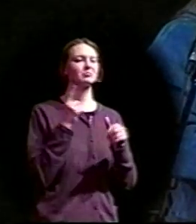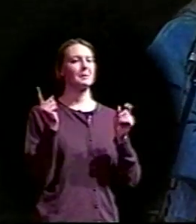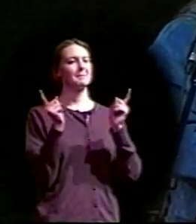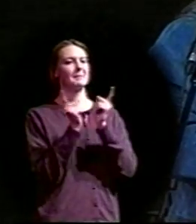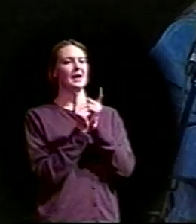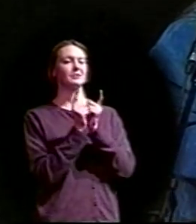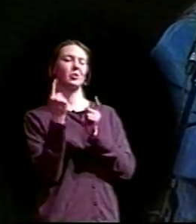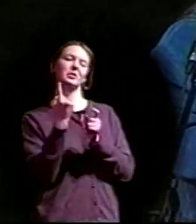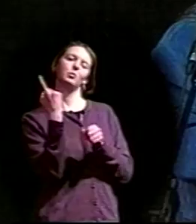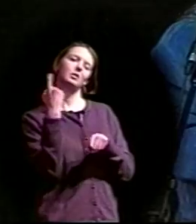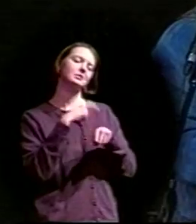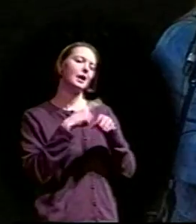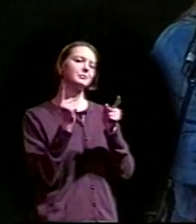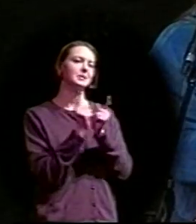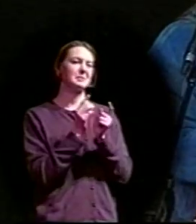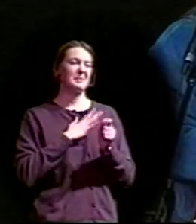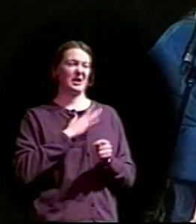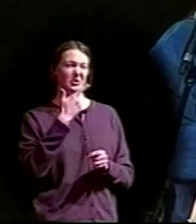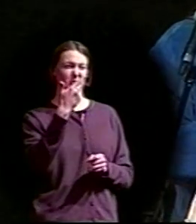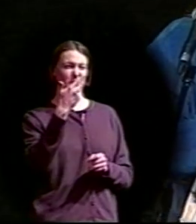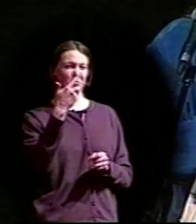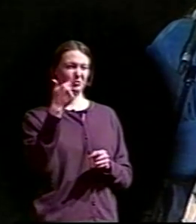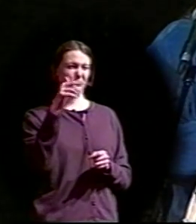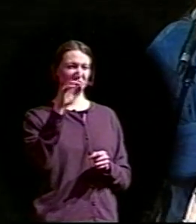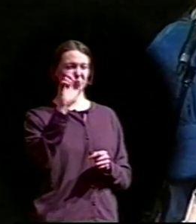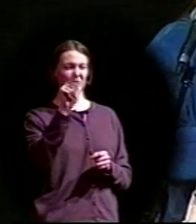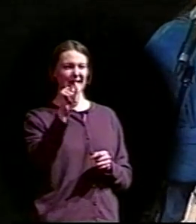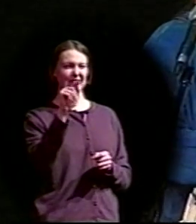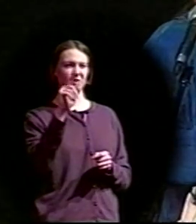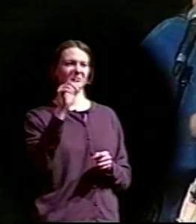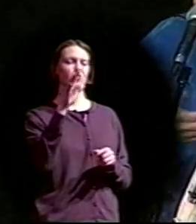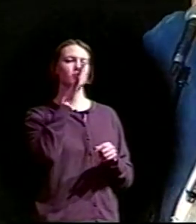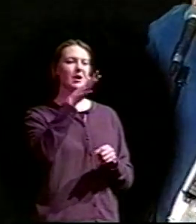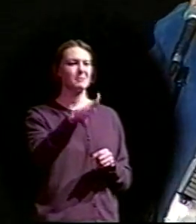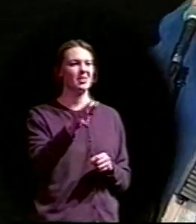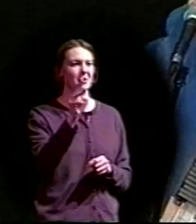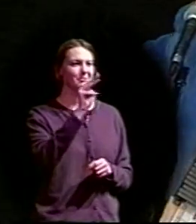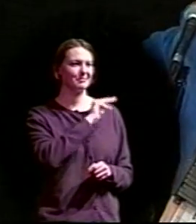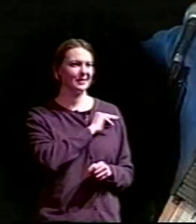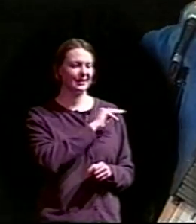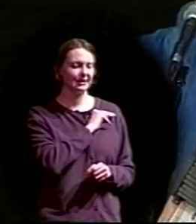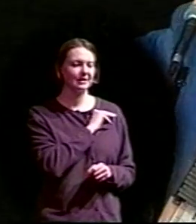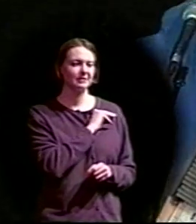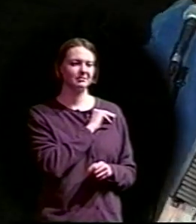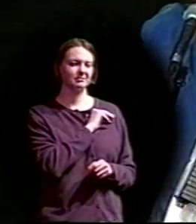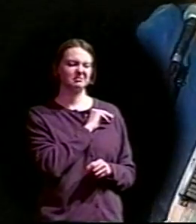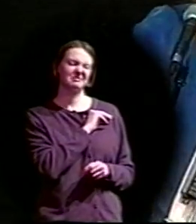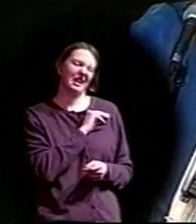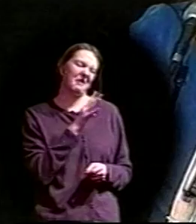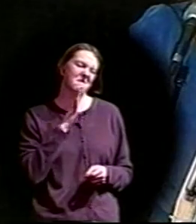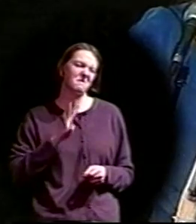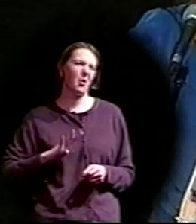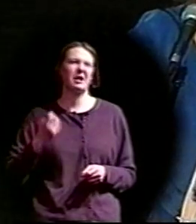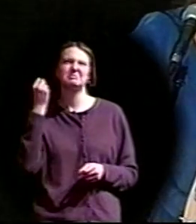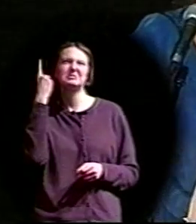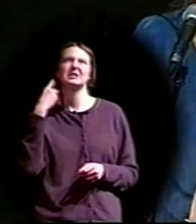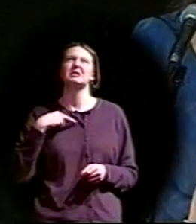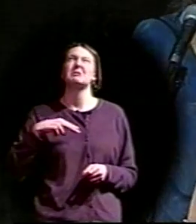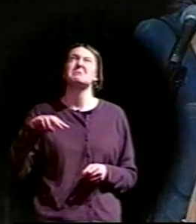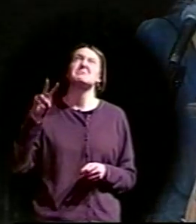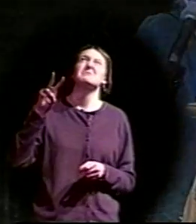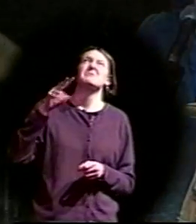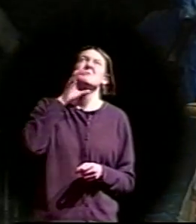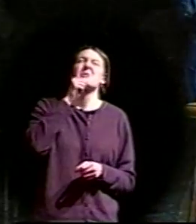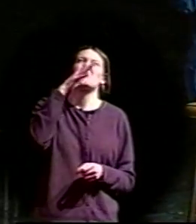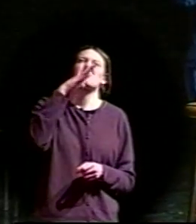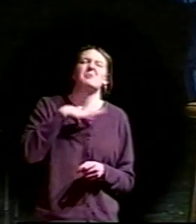great-grandmother, Minnie. Being only 4 years old, it was hard for me to understand that this wizened-up, wrinkled-up old lady sitting next to me on the couch